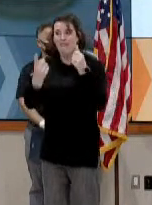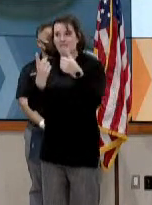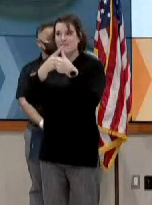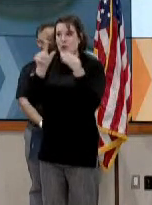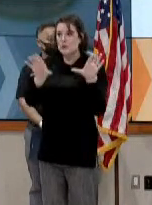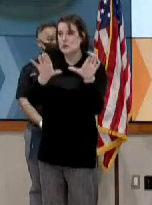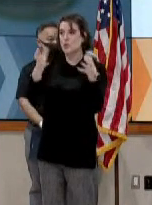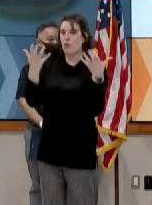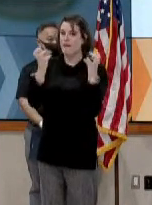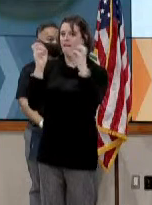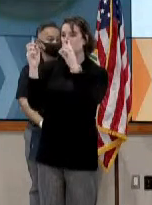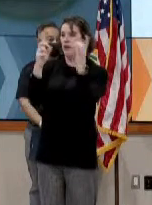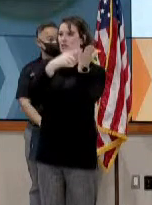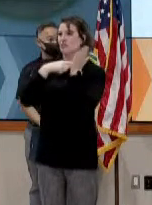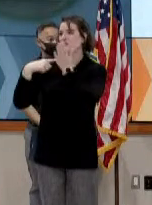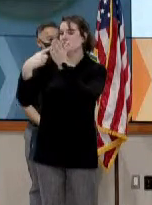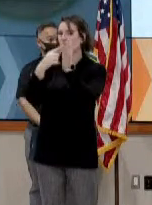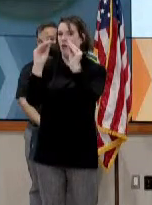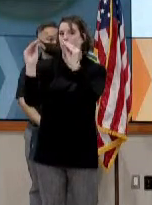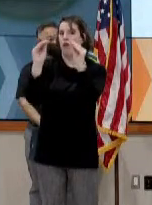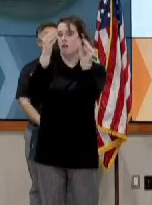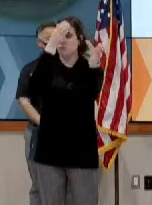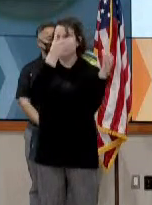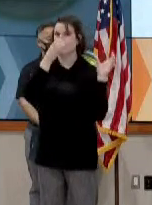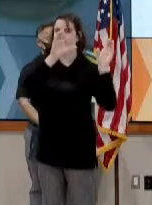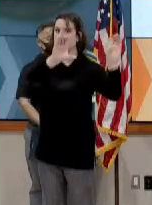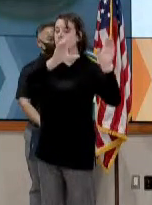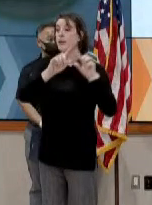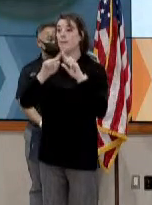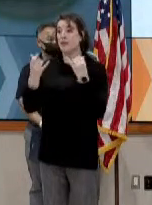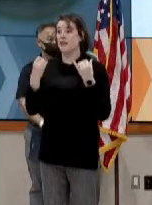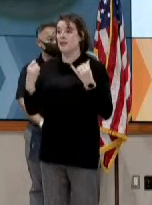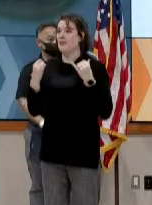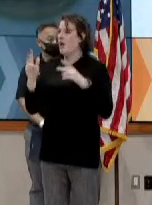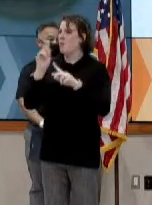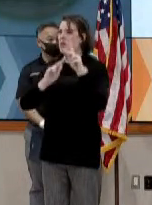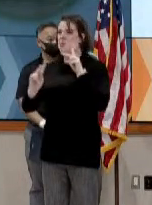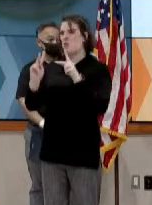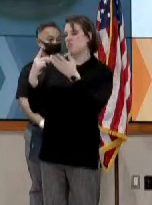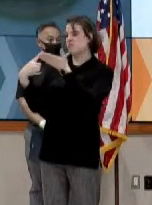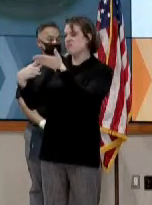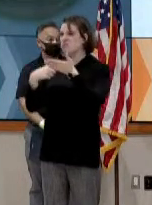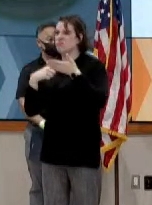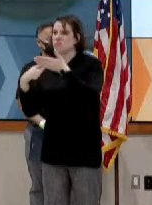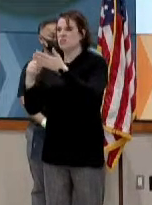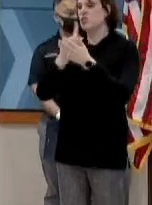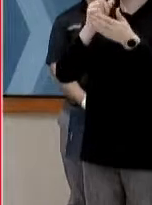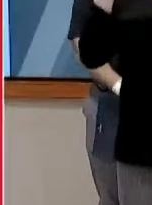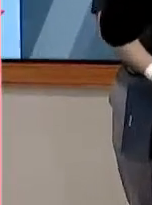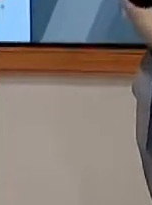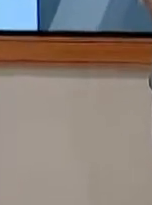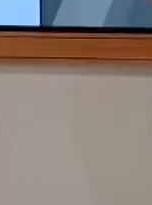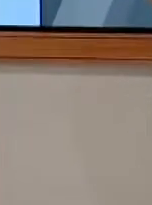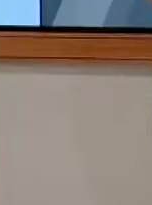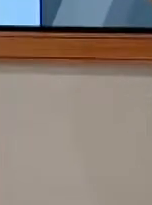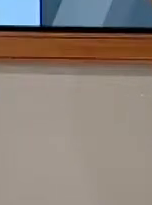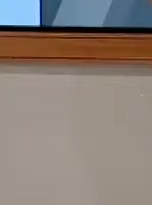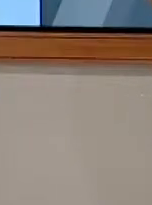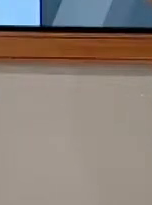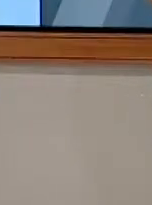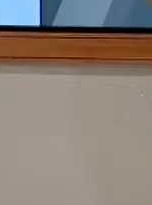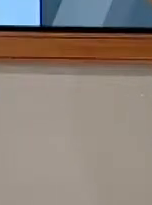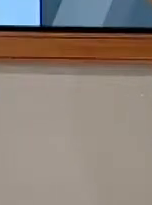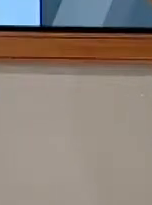we need that enforceability clause. Now, we're splitting hairs again. People should not be out. We should not be at a point where we're talking about